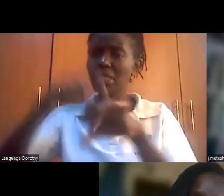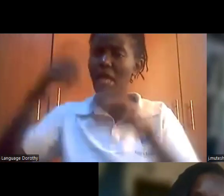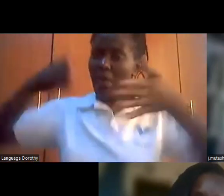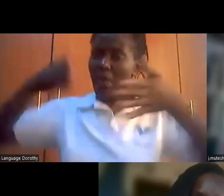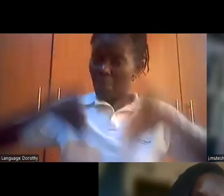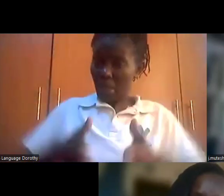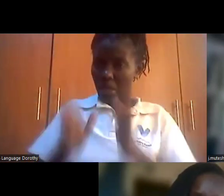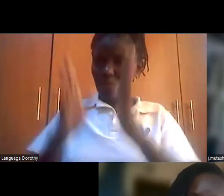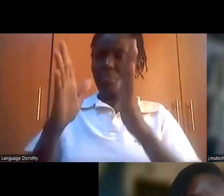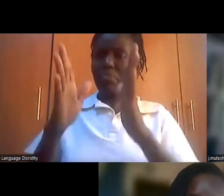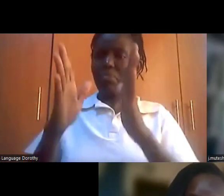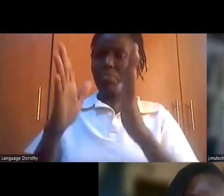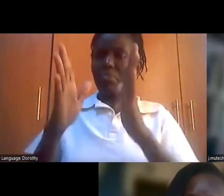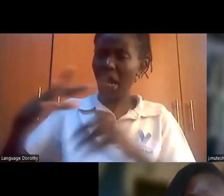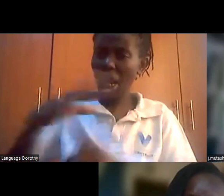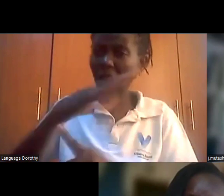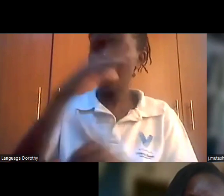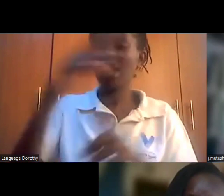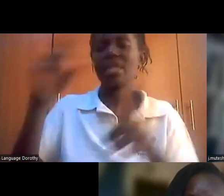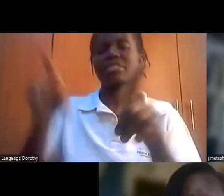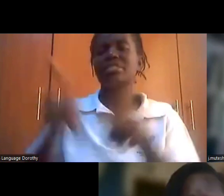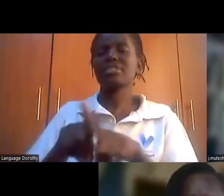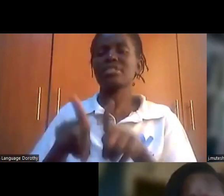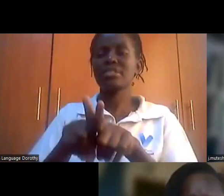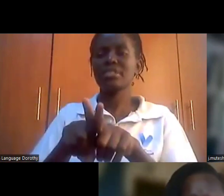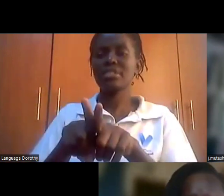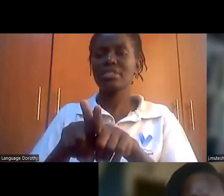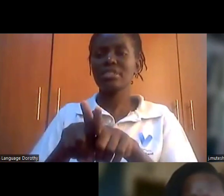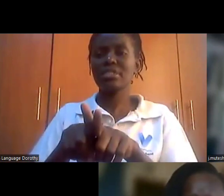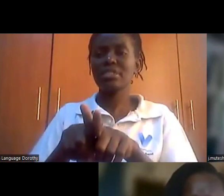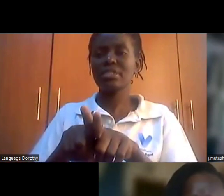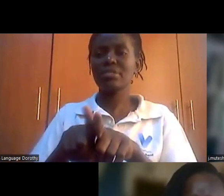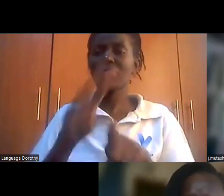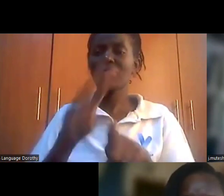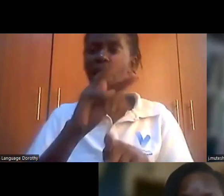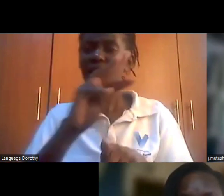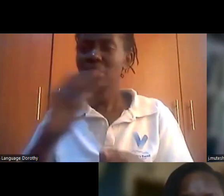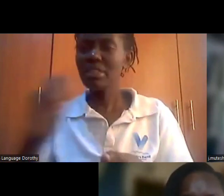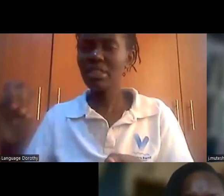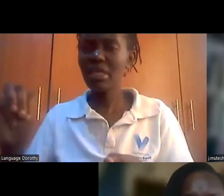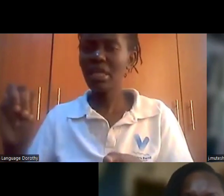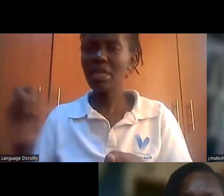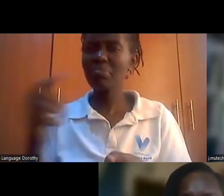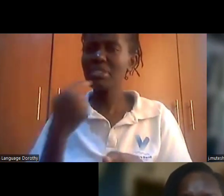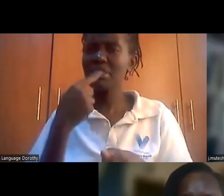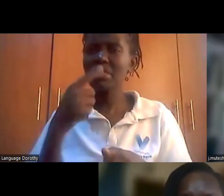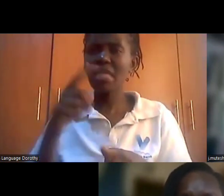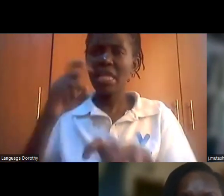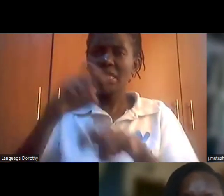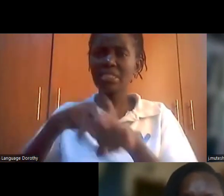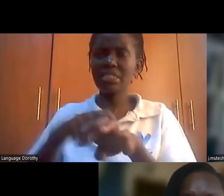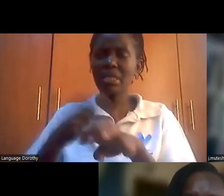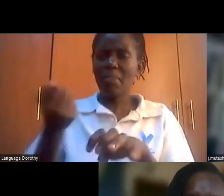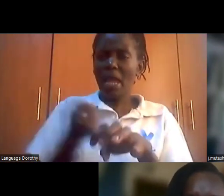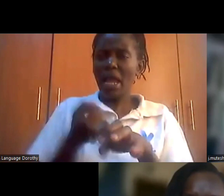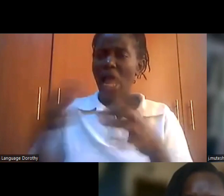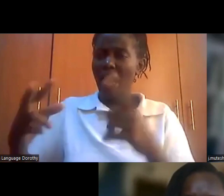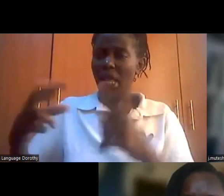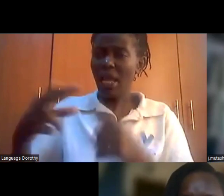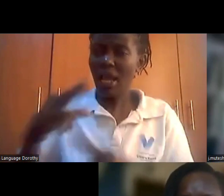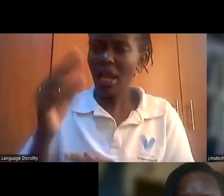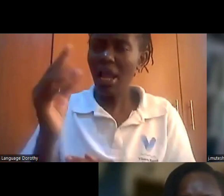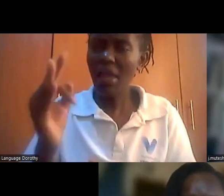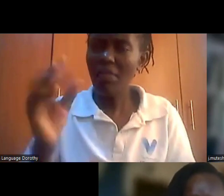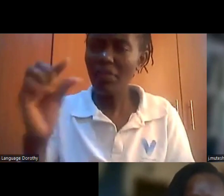also them saying that it promotes faster healing, and therefore a girl is able to go back to